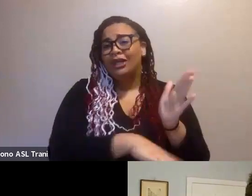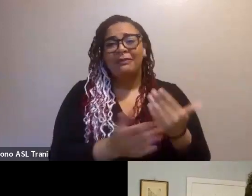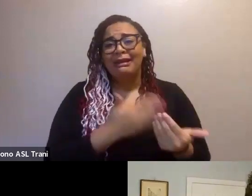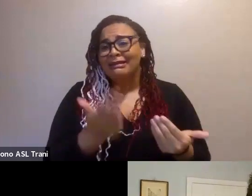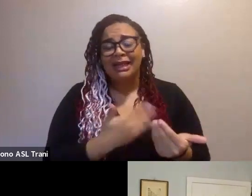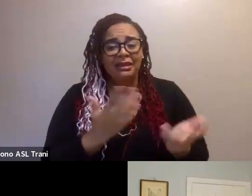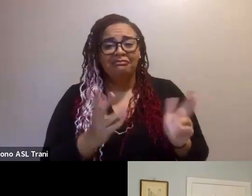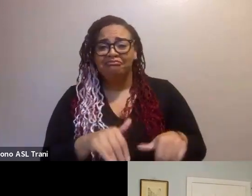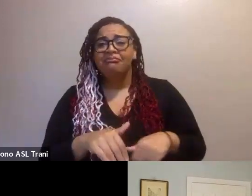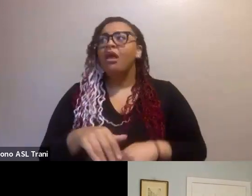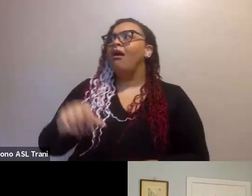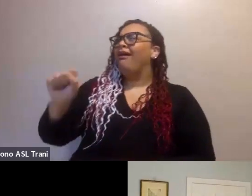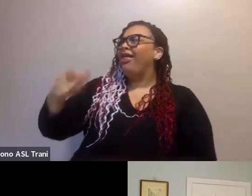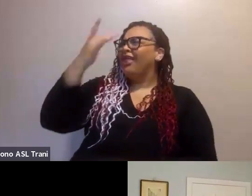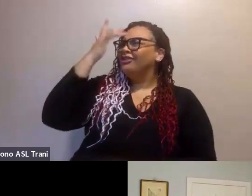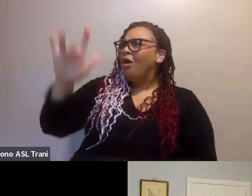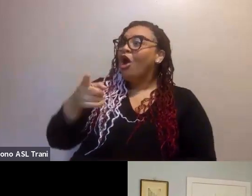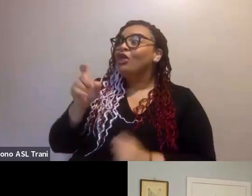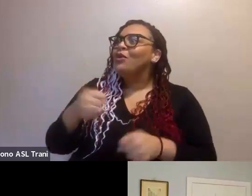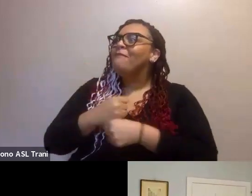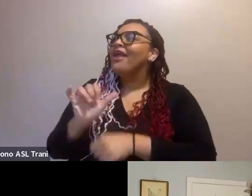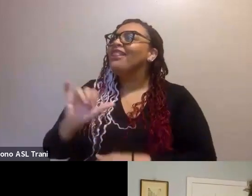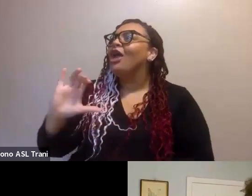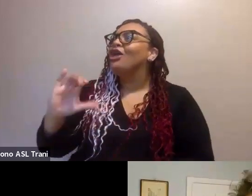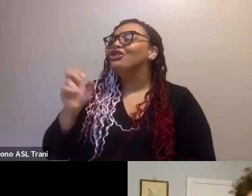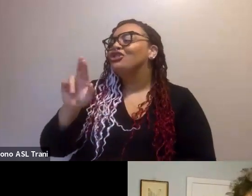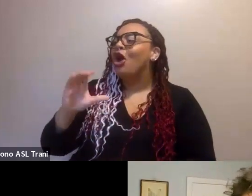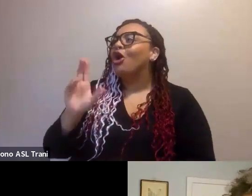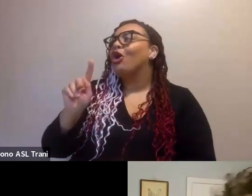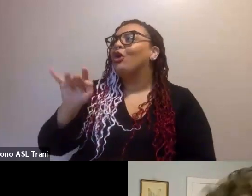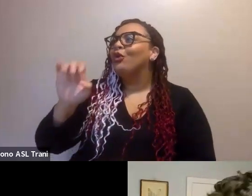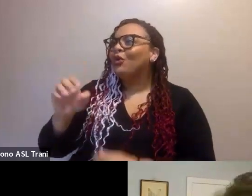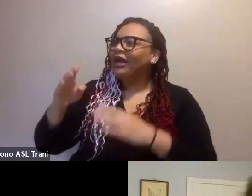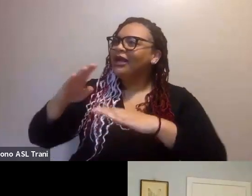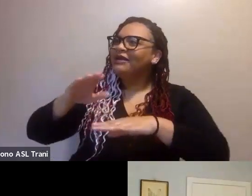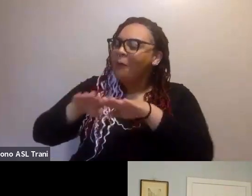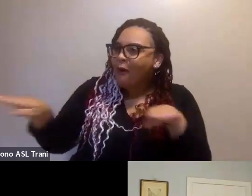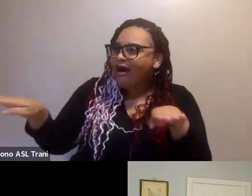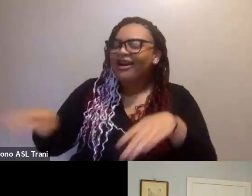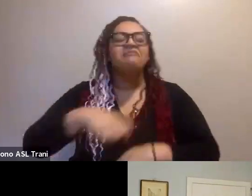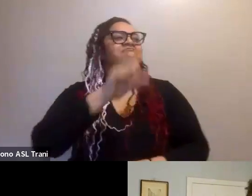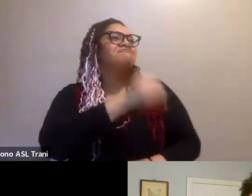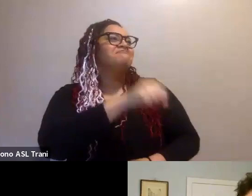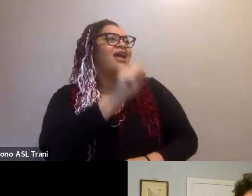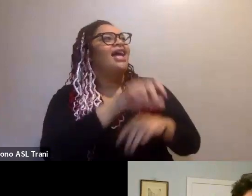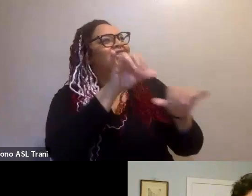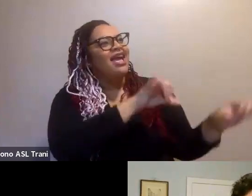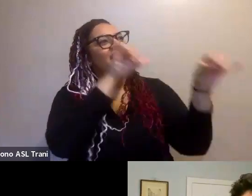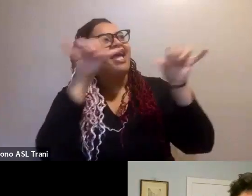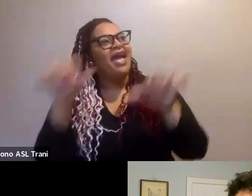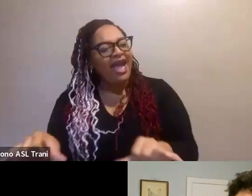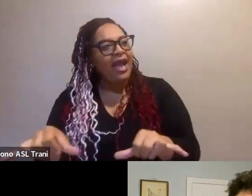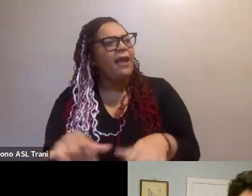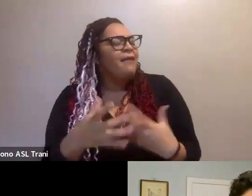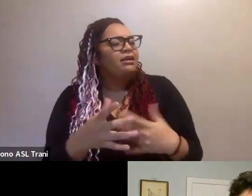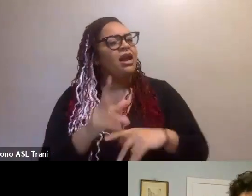Oh yeah, that's smart. And you could actually make that like a charcuterie board. It's like a charcuterie board. Exactly. In case people